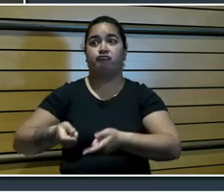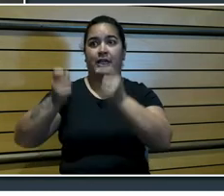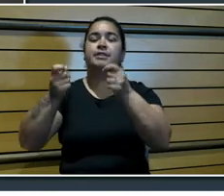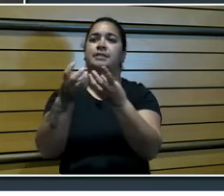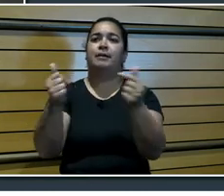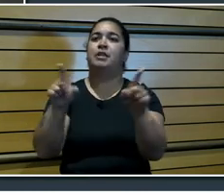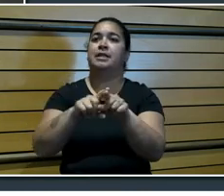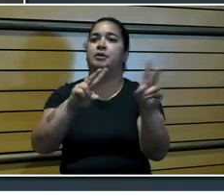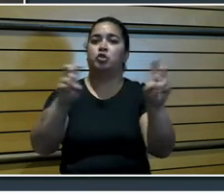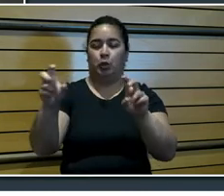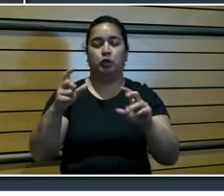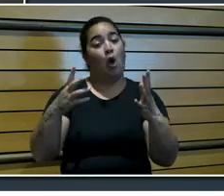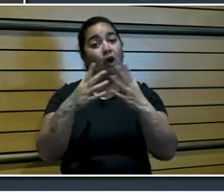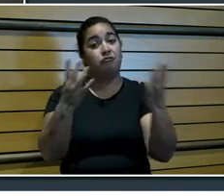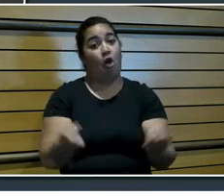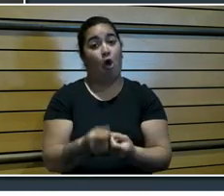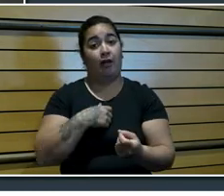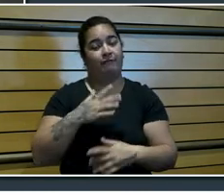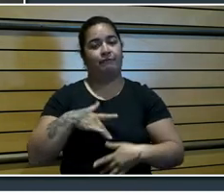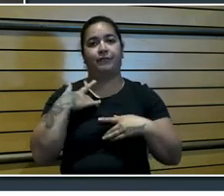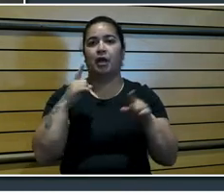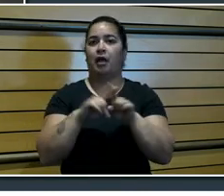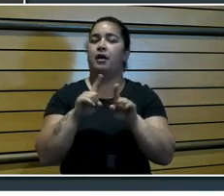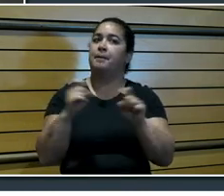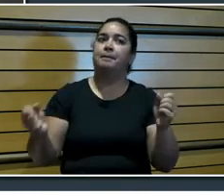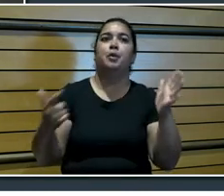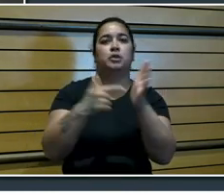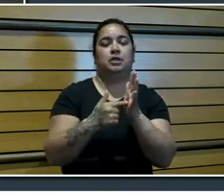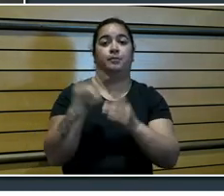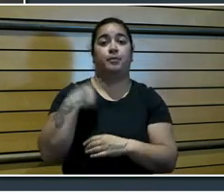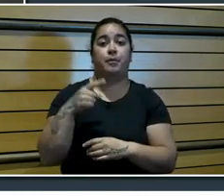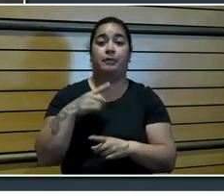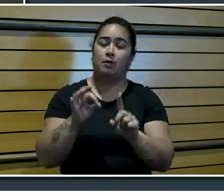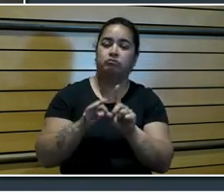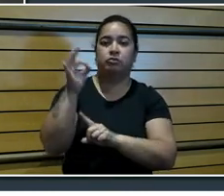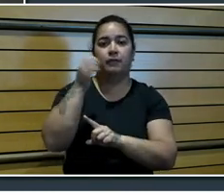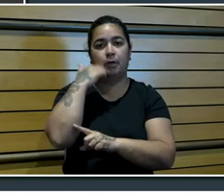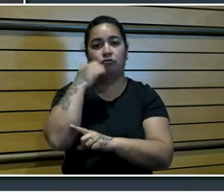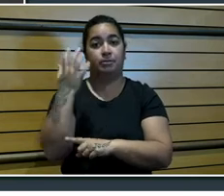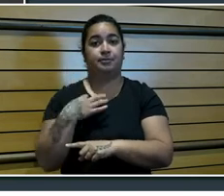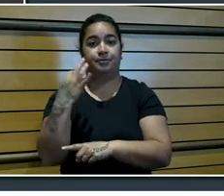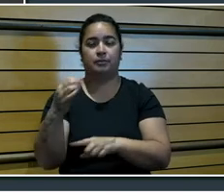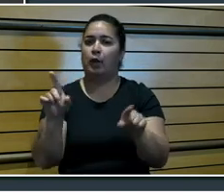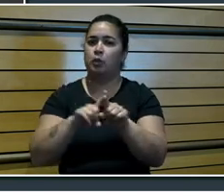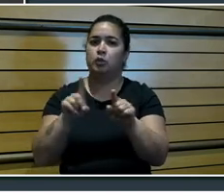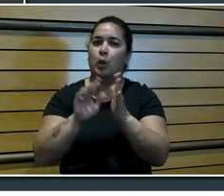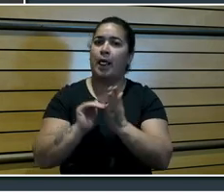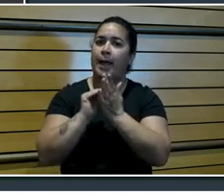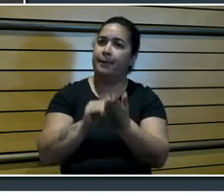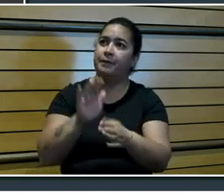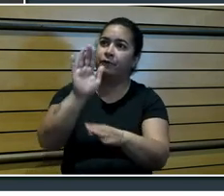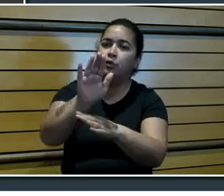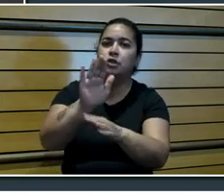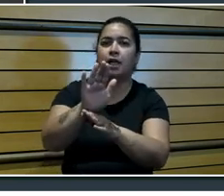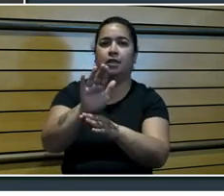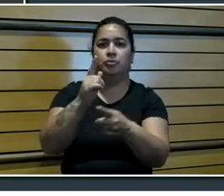this is an important step for council to take to improve Māori representation and aid in the future endeavours we may take towards a